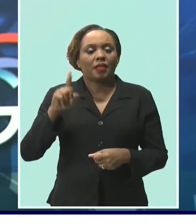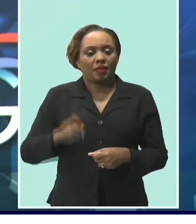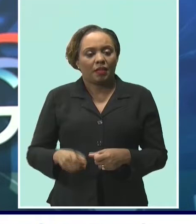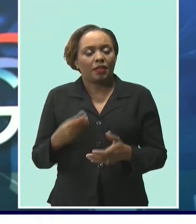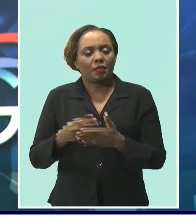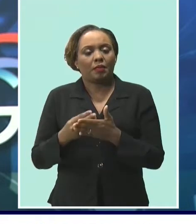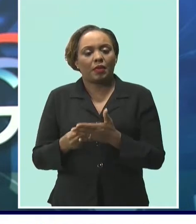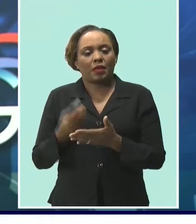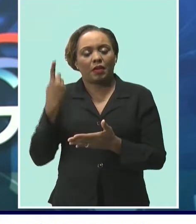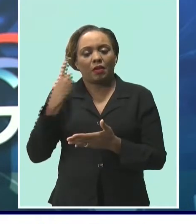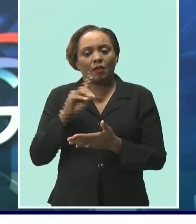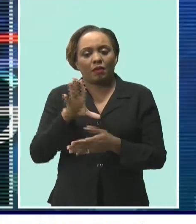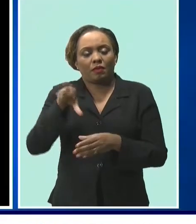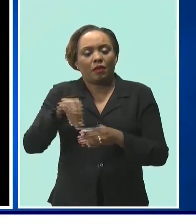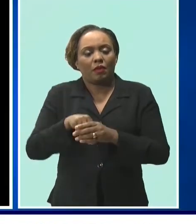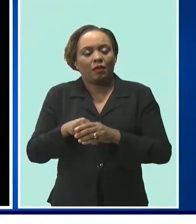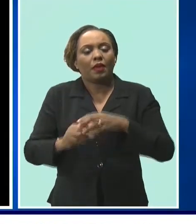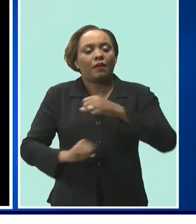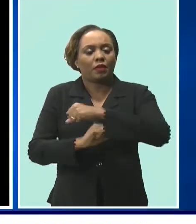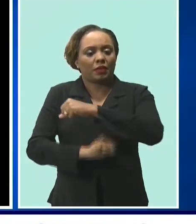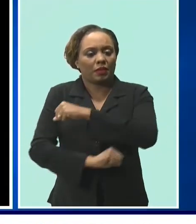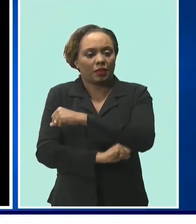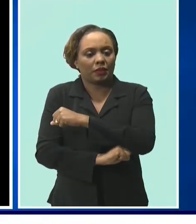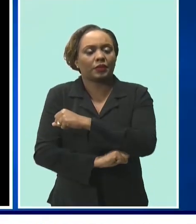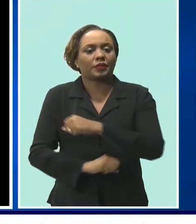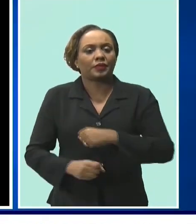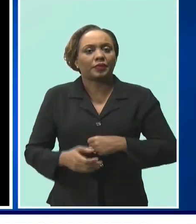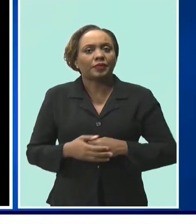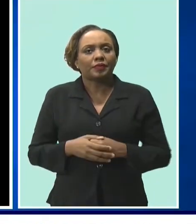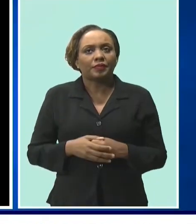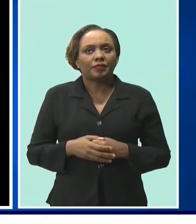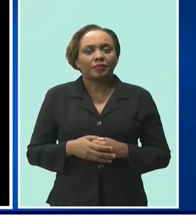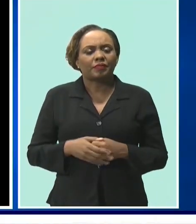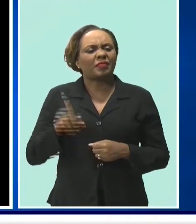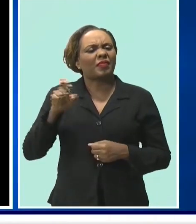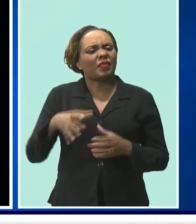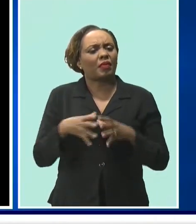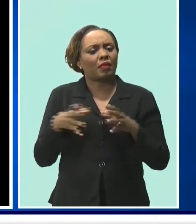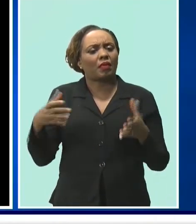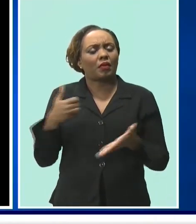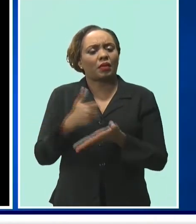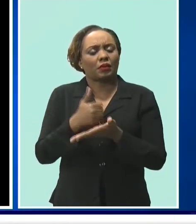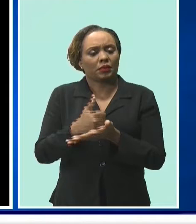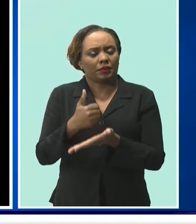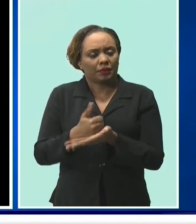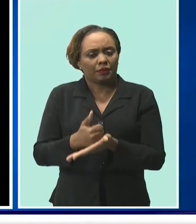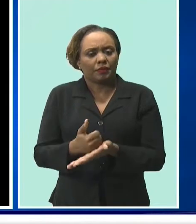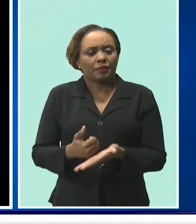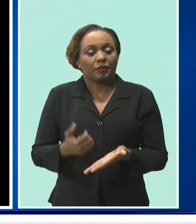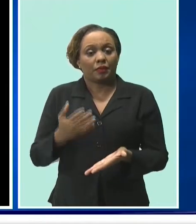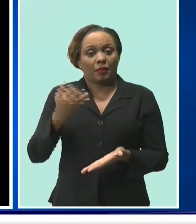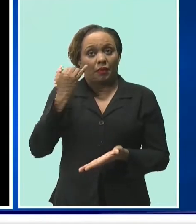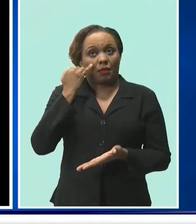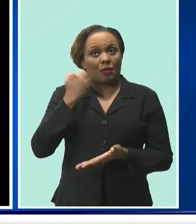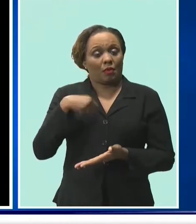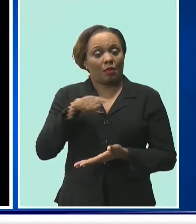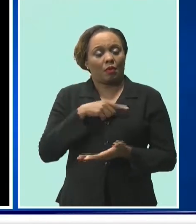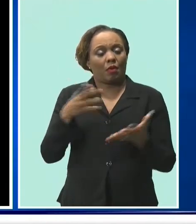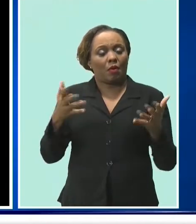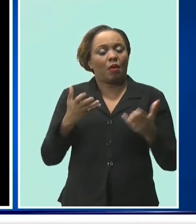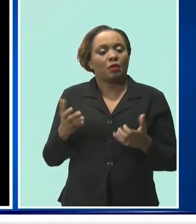funding. The foundation needs financial help. And if we are to continue to